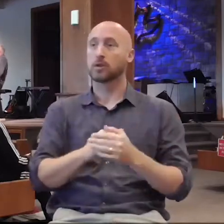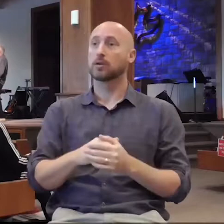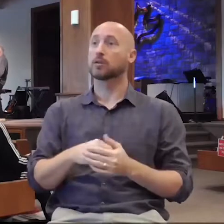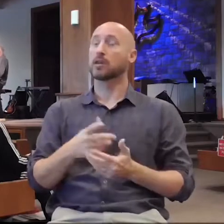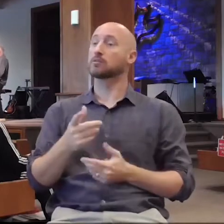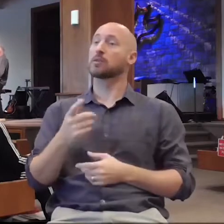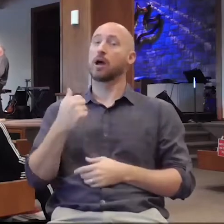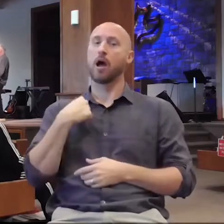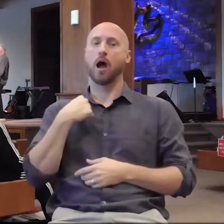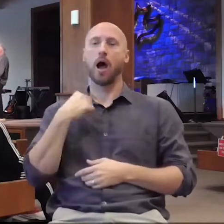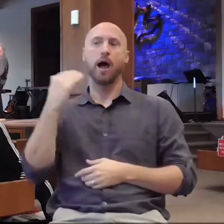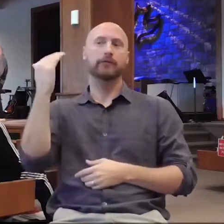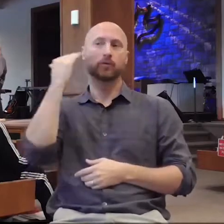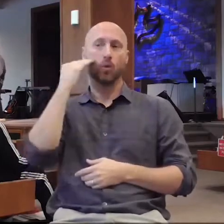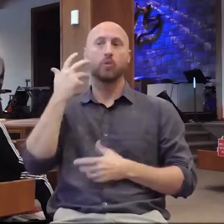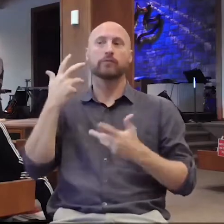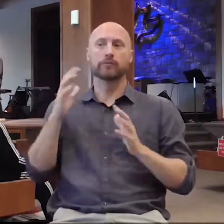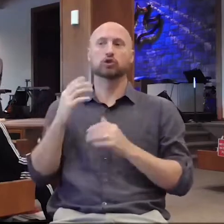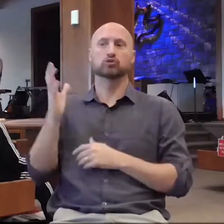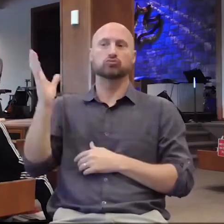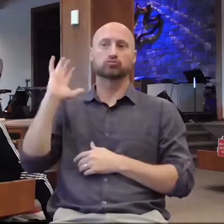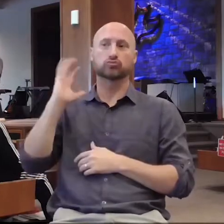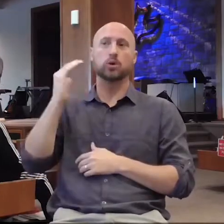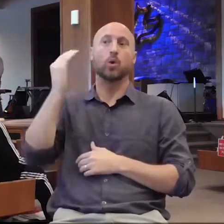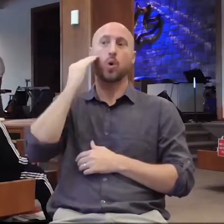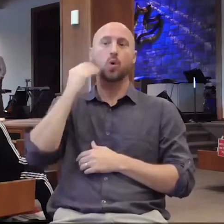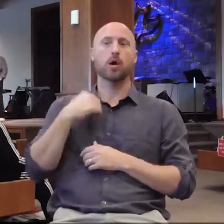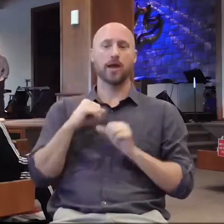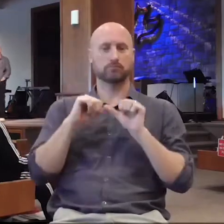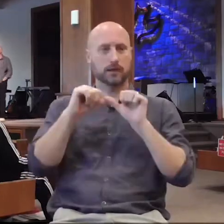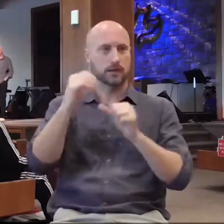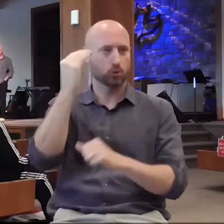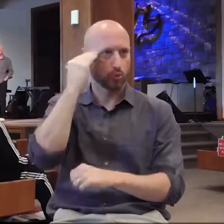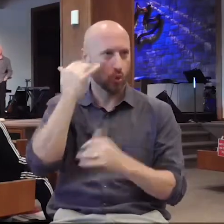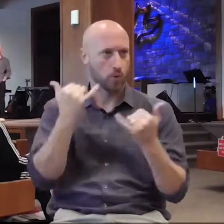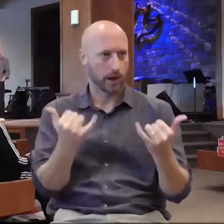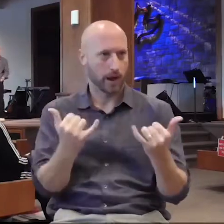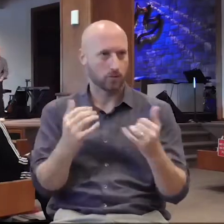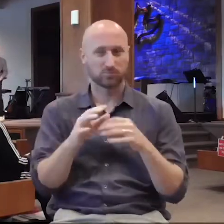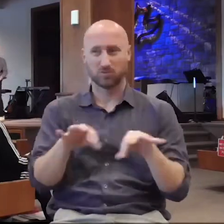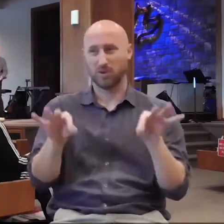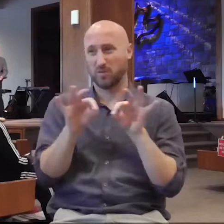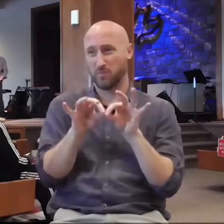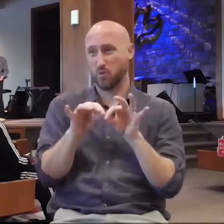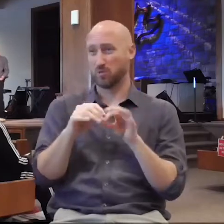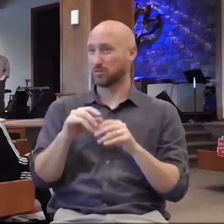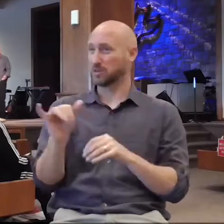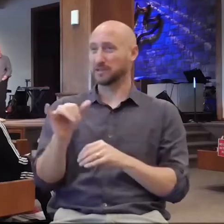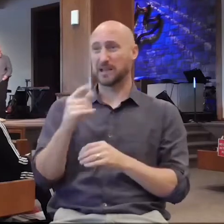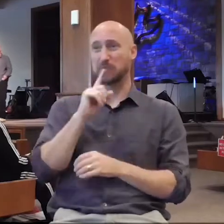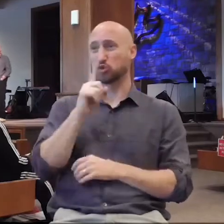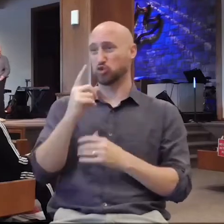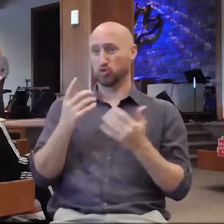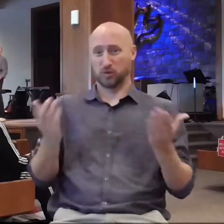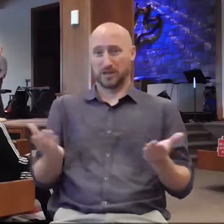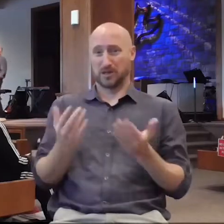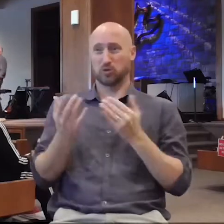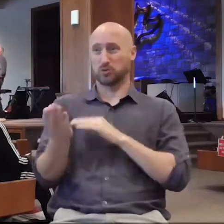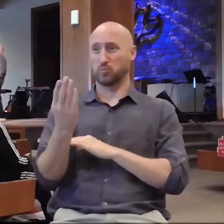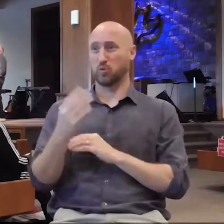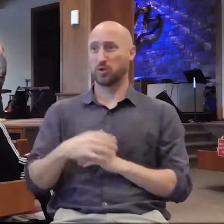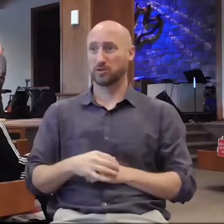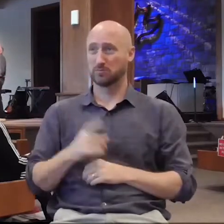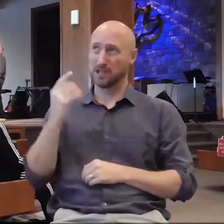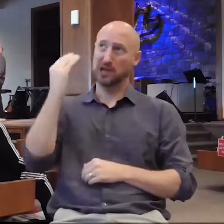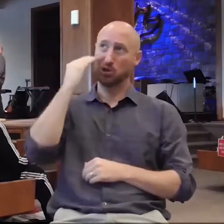means I've known and I continue to know. That's important to us, because the same is true here this morning. And he says, I